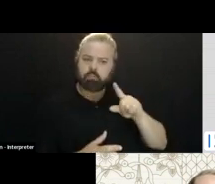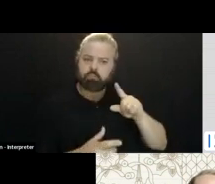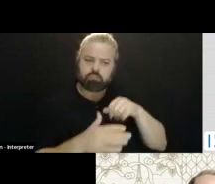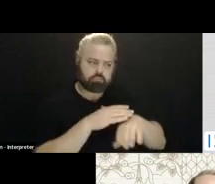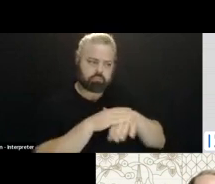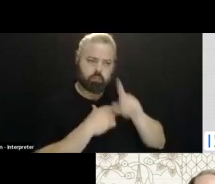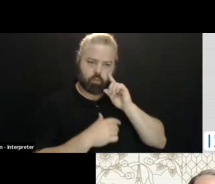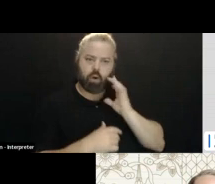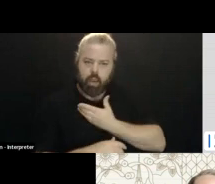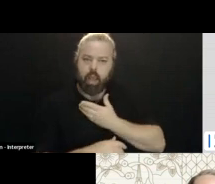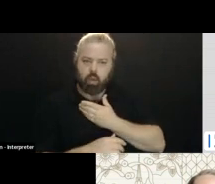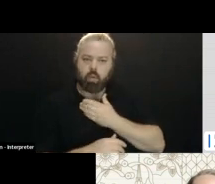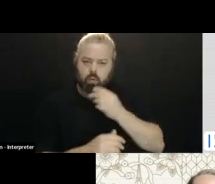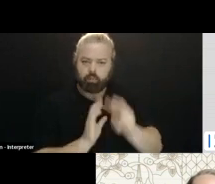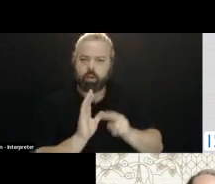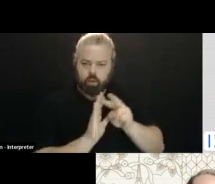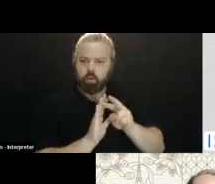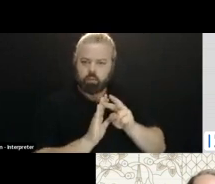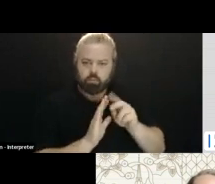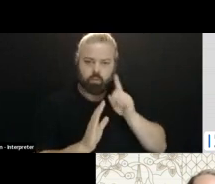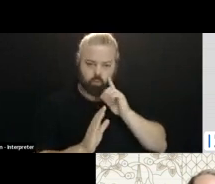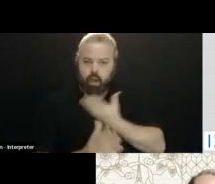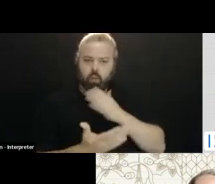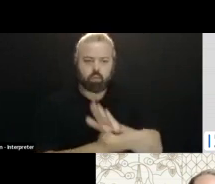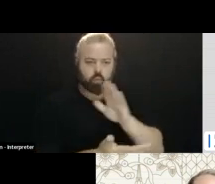our videos at the institution.